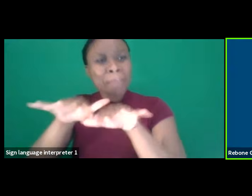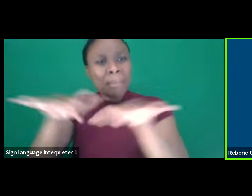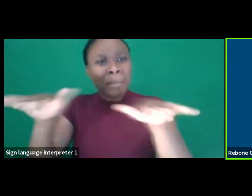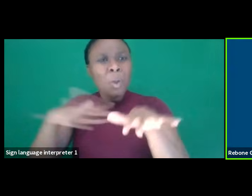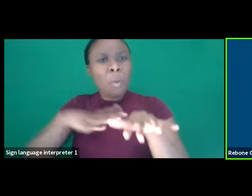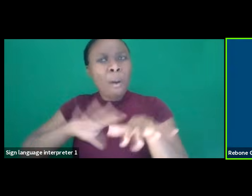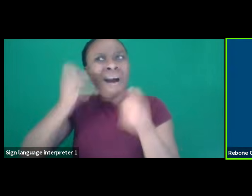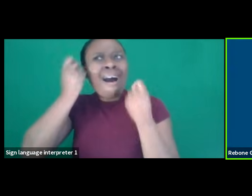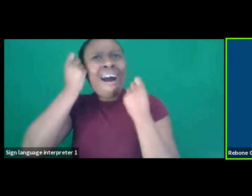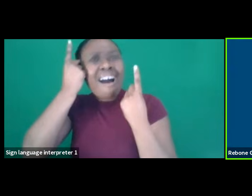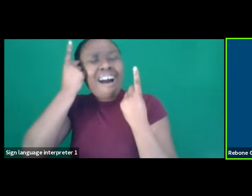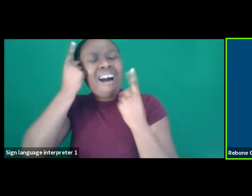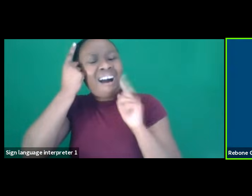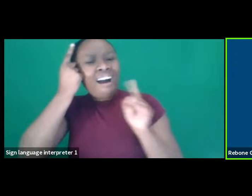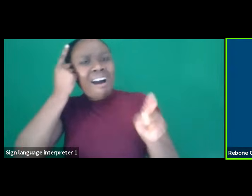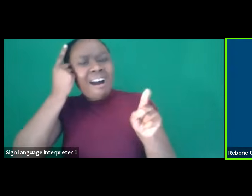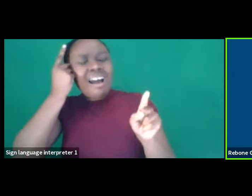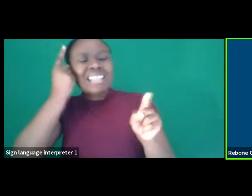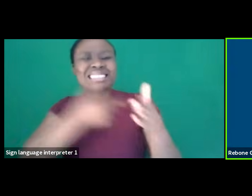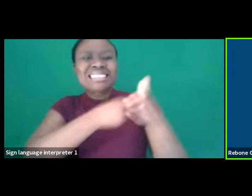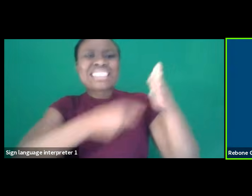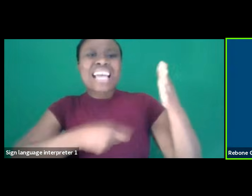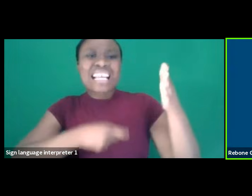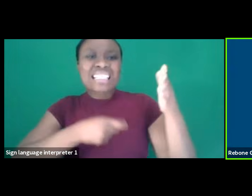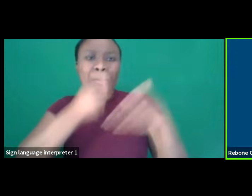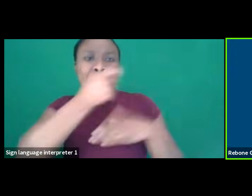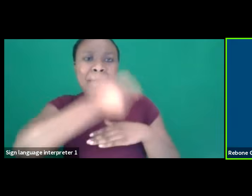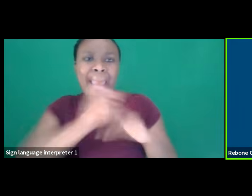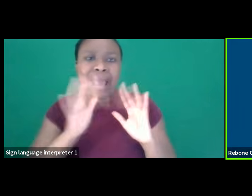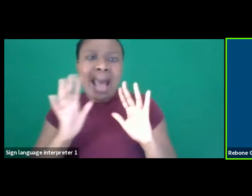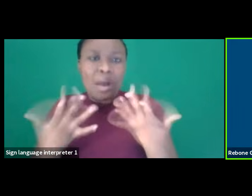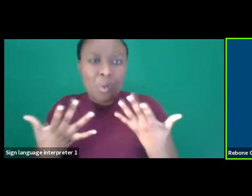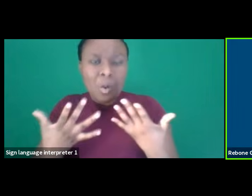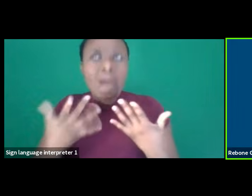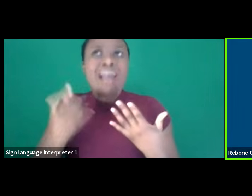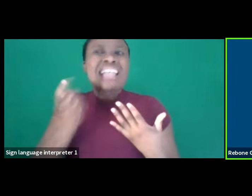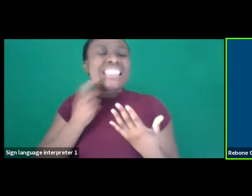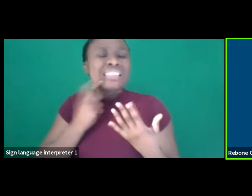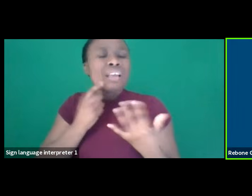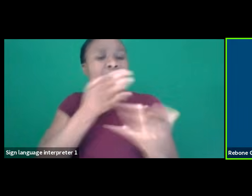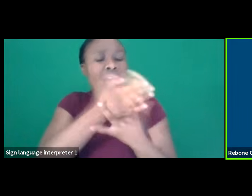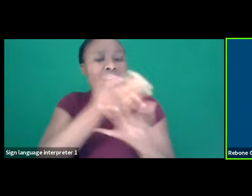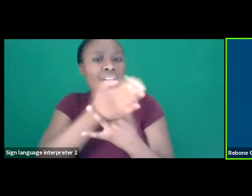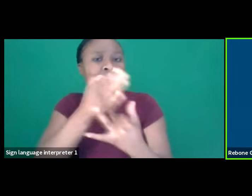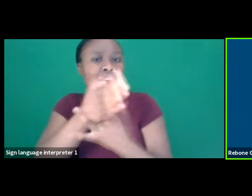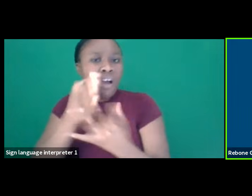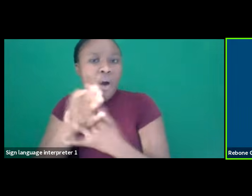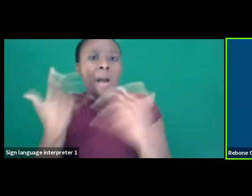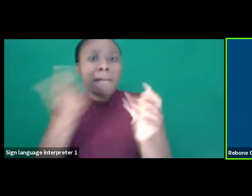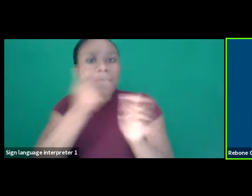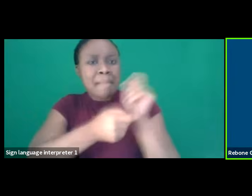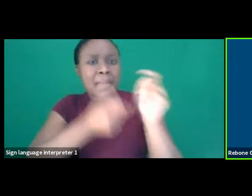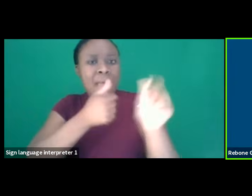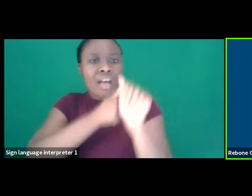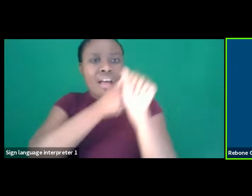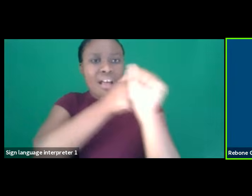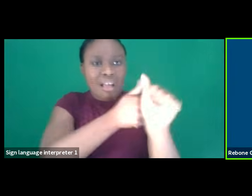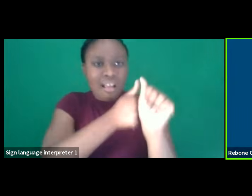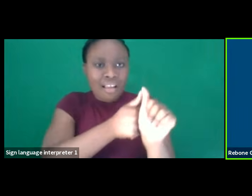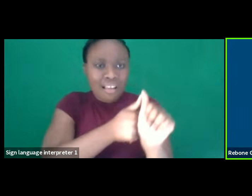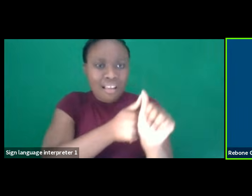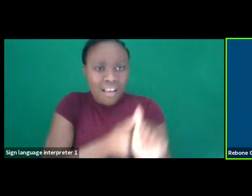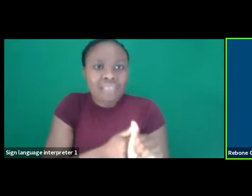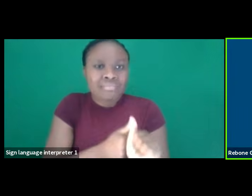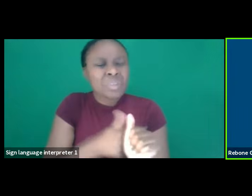tax obligations to make it easier for themselves to interact with SARS, especially during fire season, and